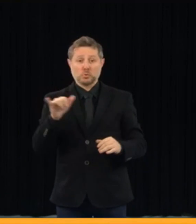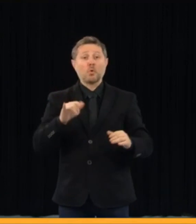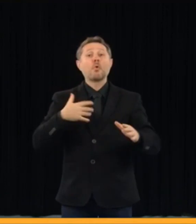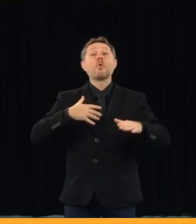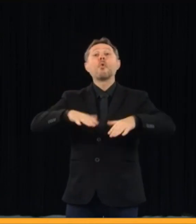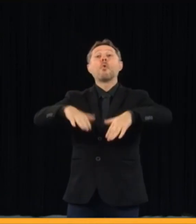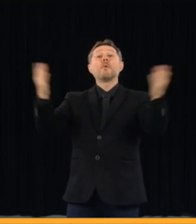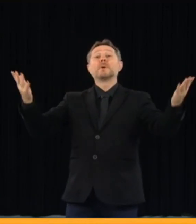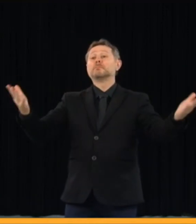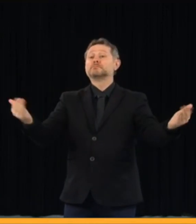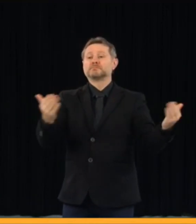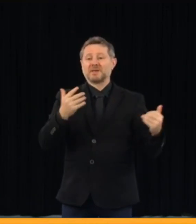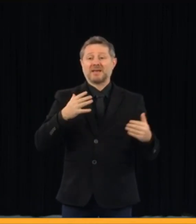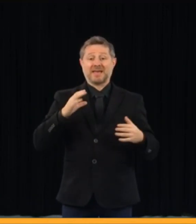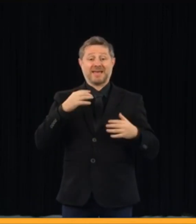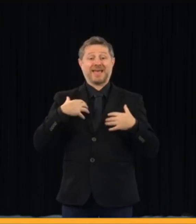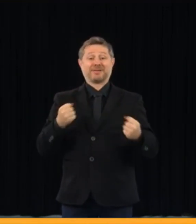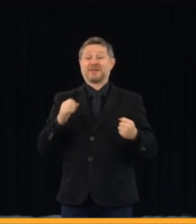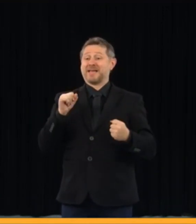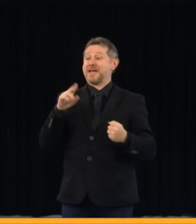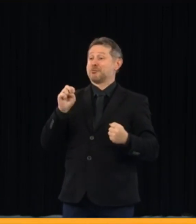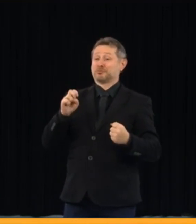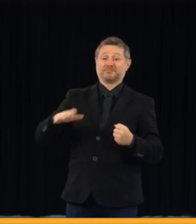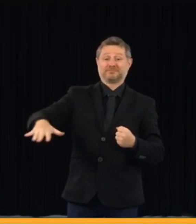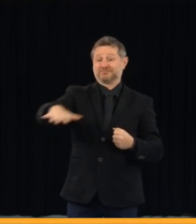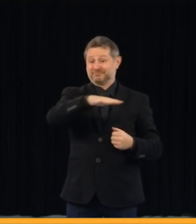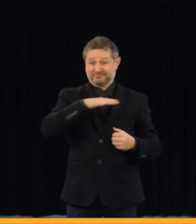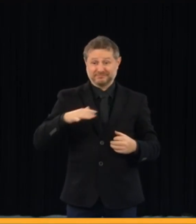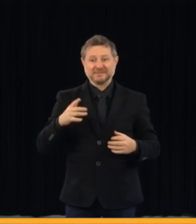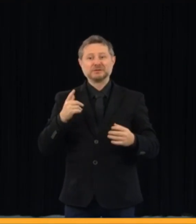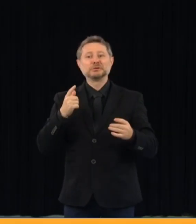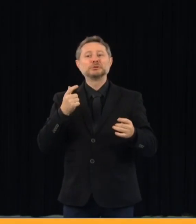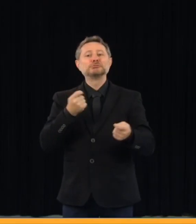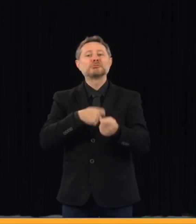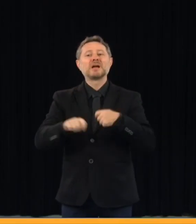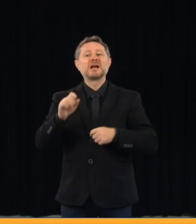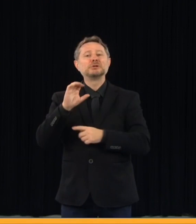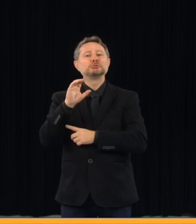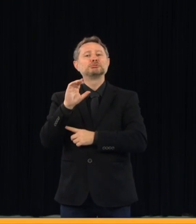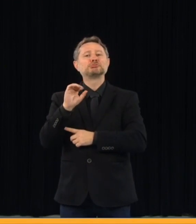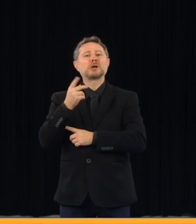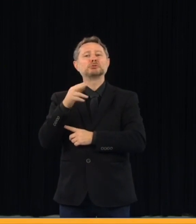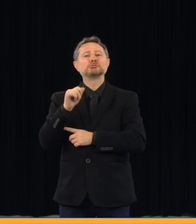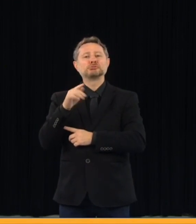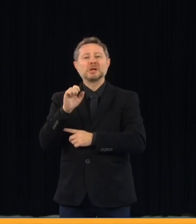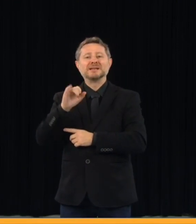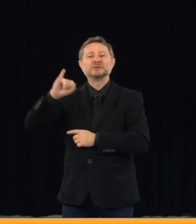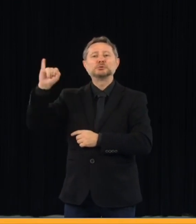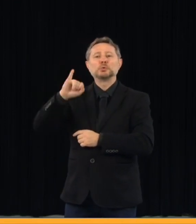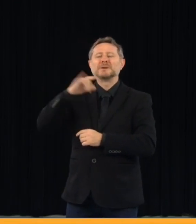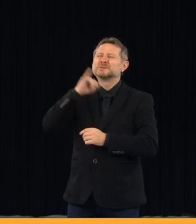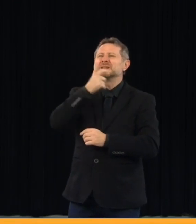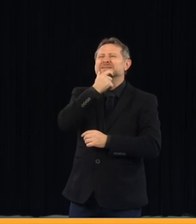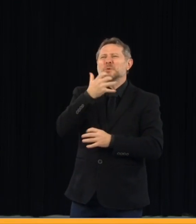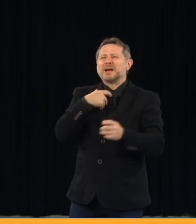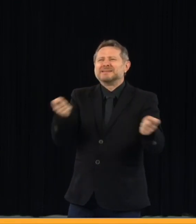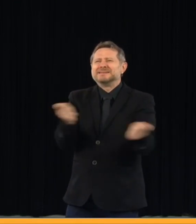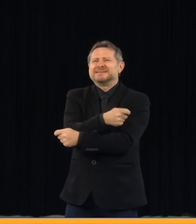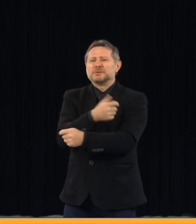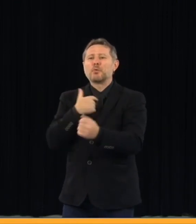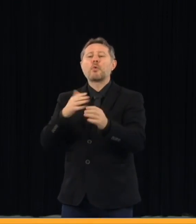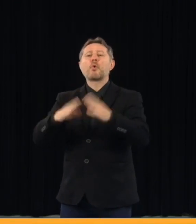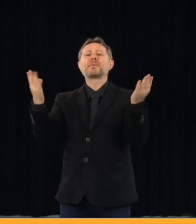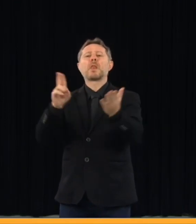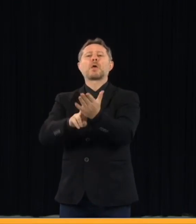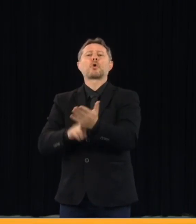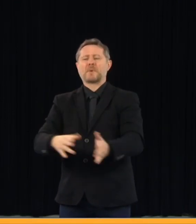exchange enrollment period through May 15th. We have about 96% of the